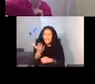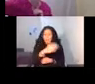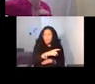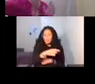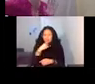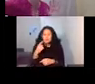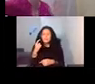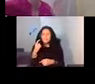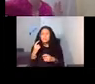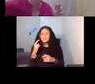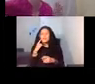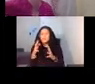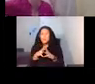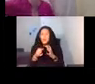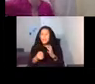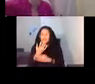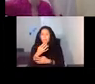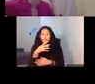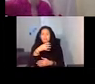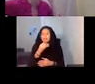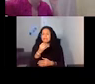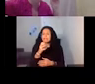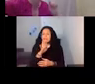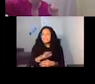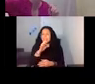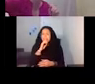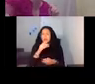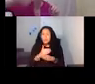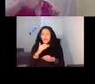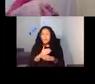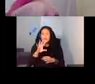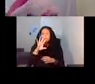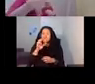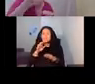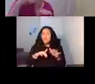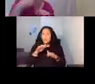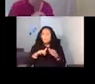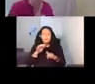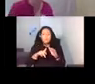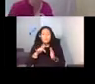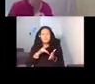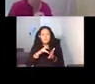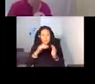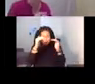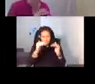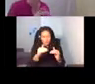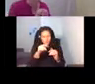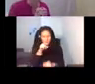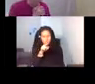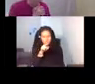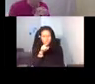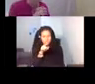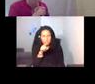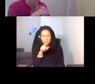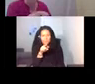developer who during the 70s worked in Northeast Thames Regional Computer Centre. Oh yes, there she is. She's at the bottom of that one. And